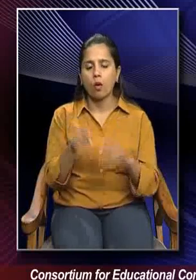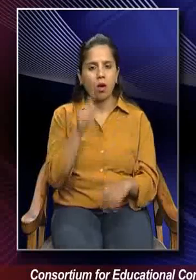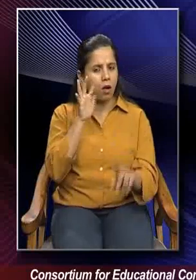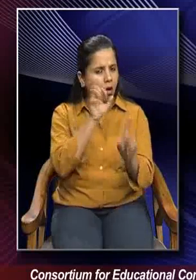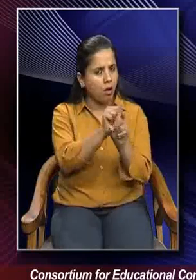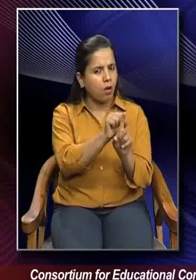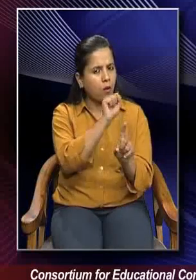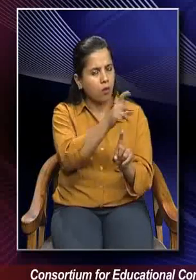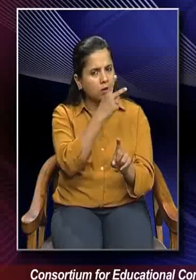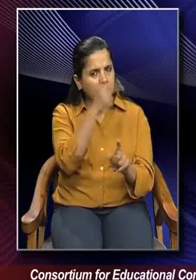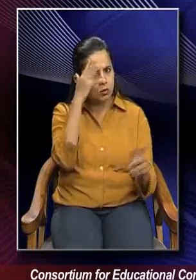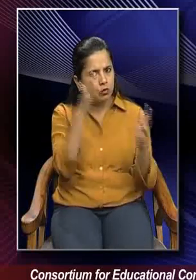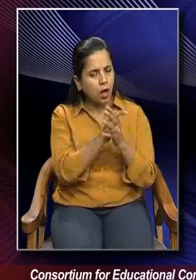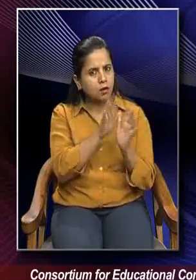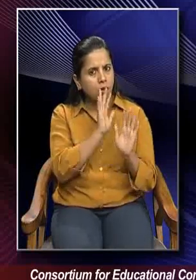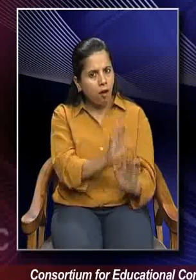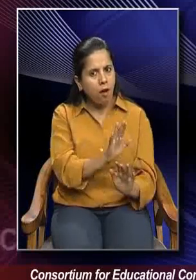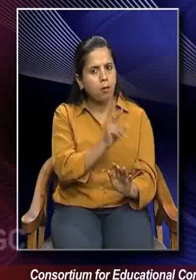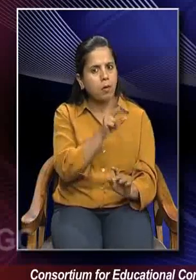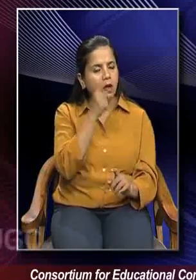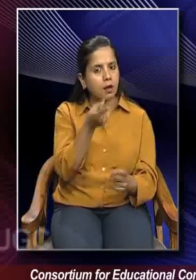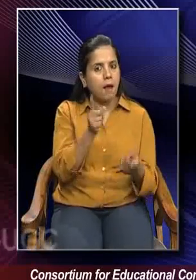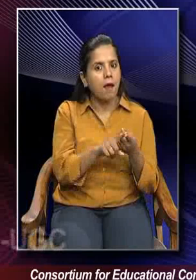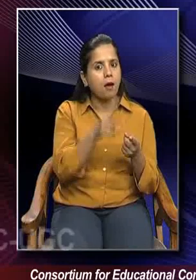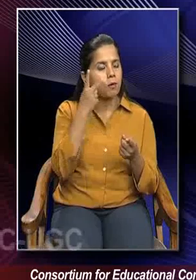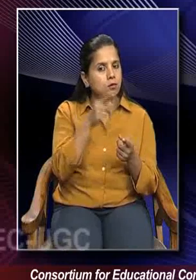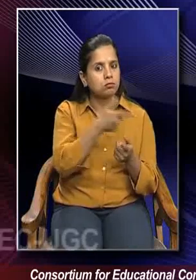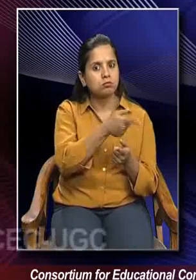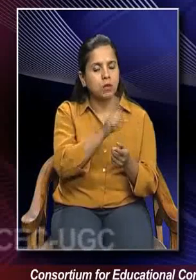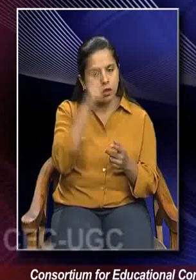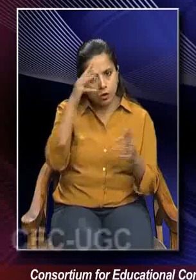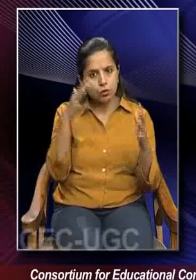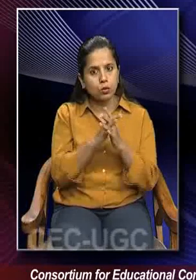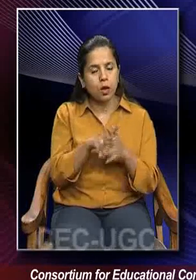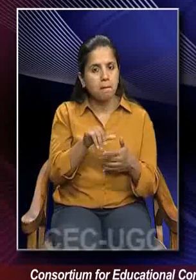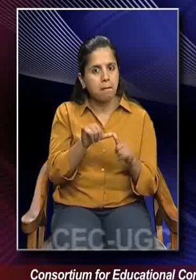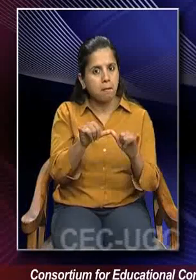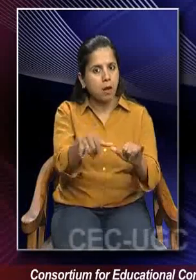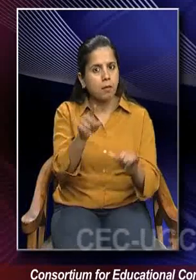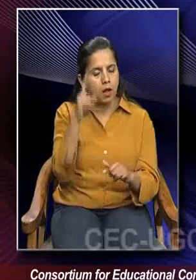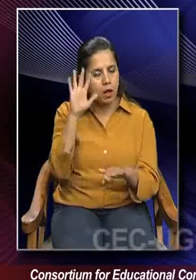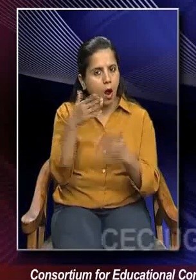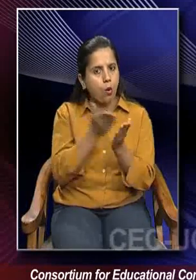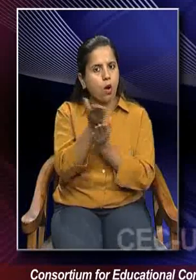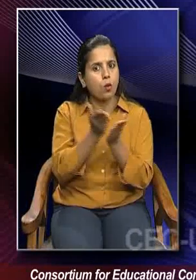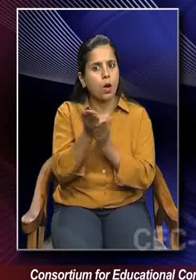the sign of stress, implementing the stress management